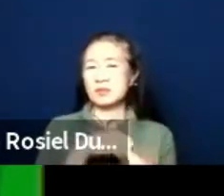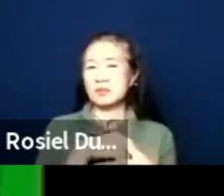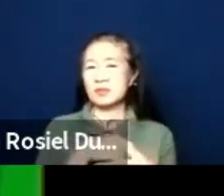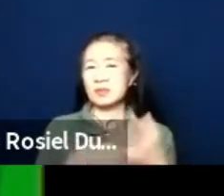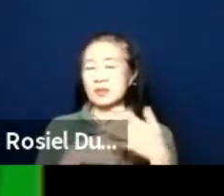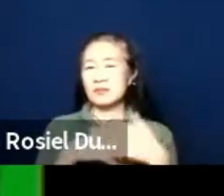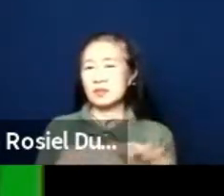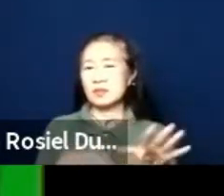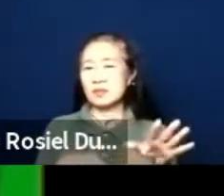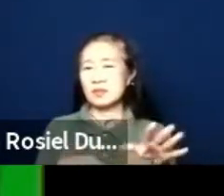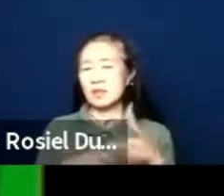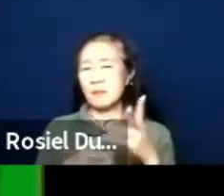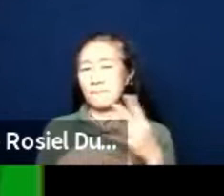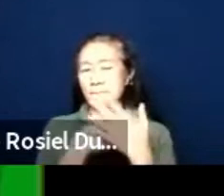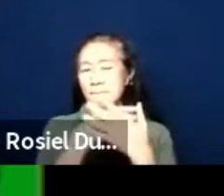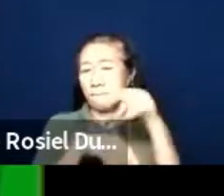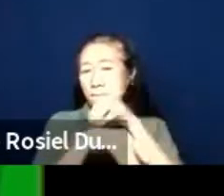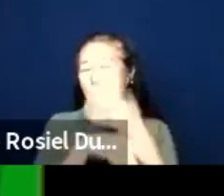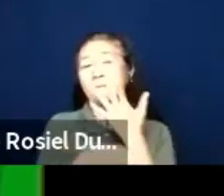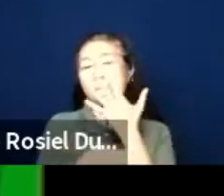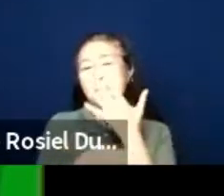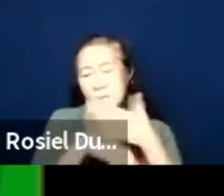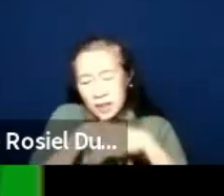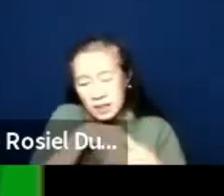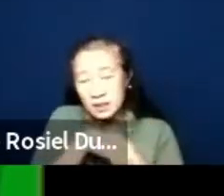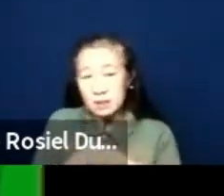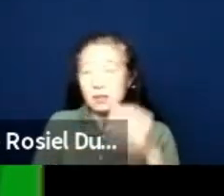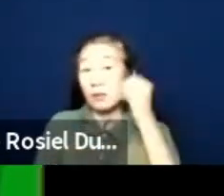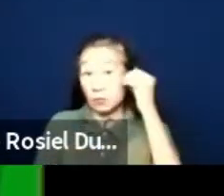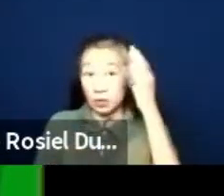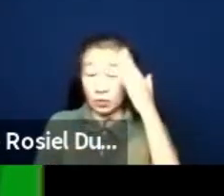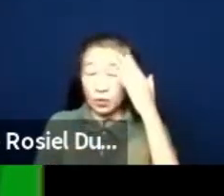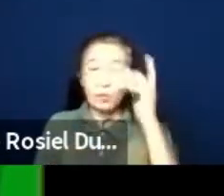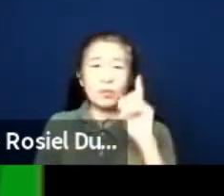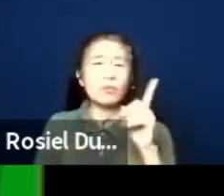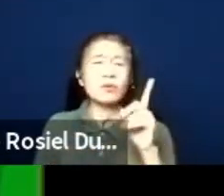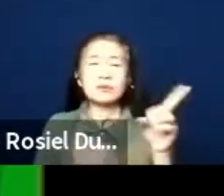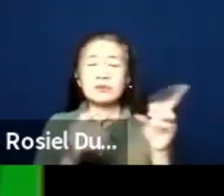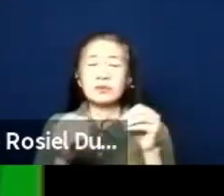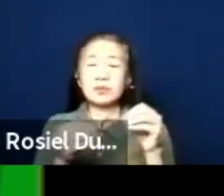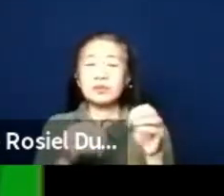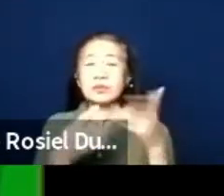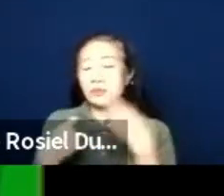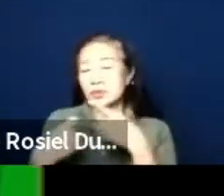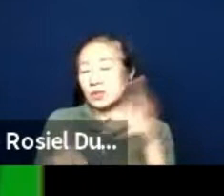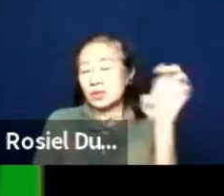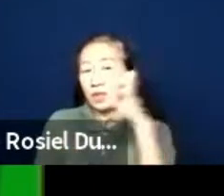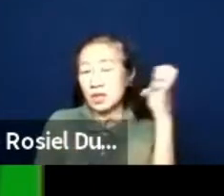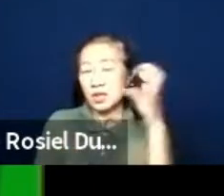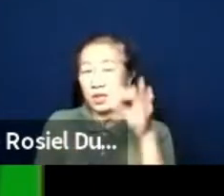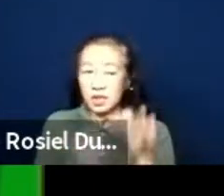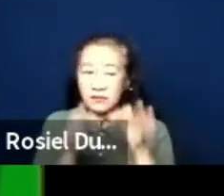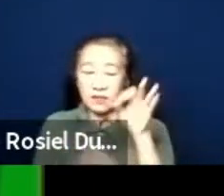after injury is bleeding. Okay, so at least at home, we know what to do during this emergency, or if the